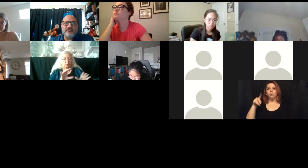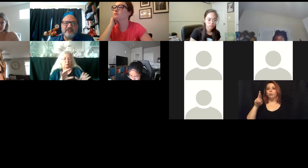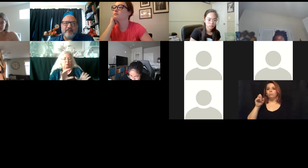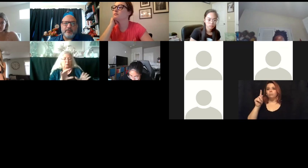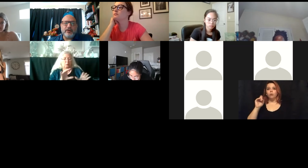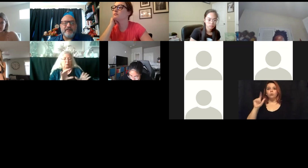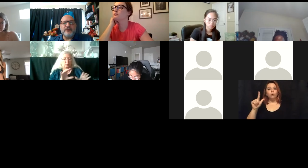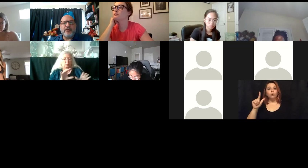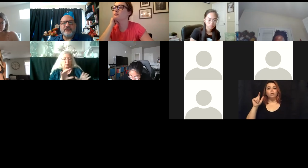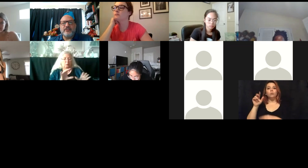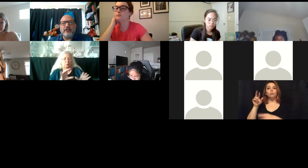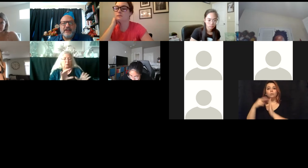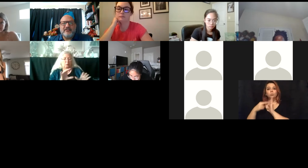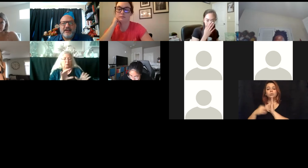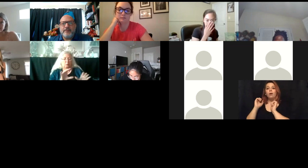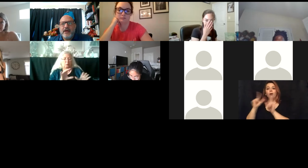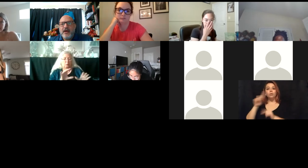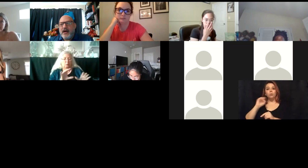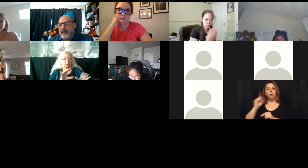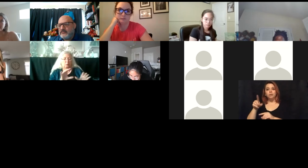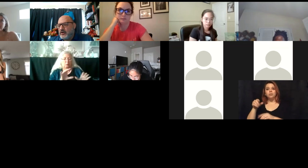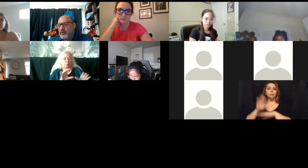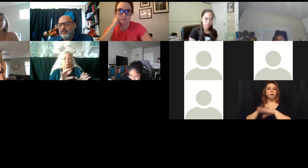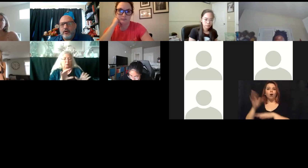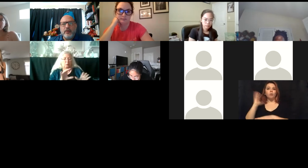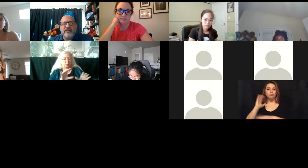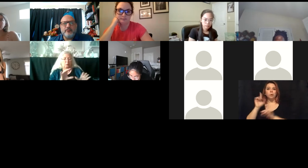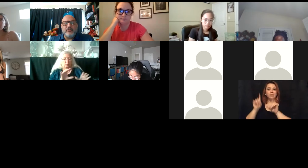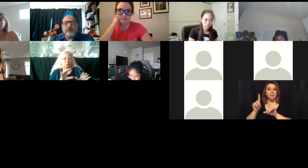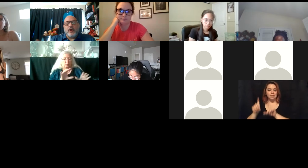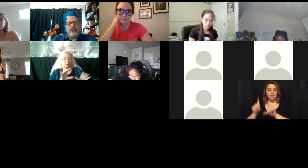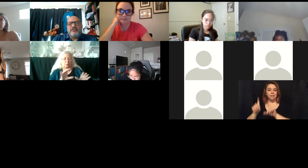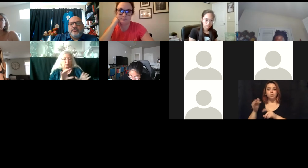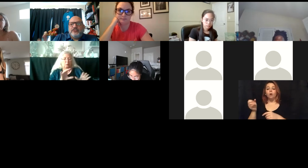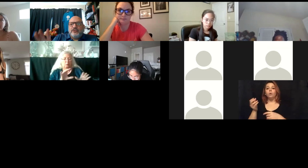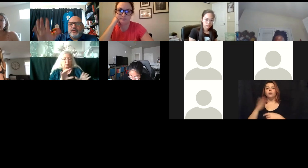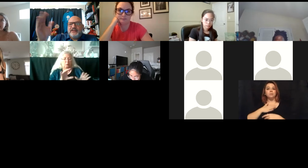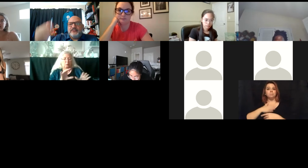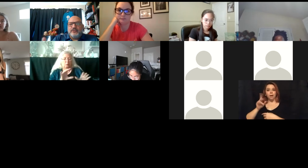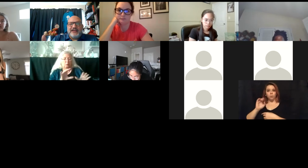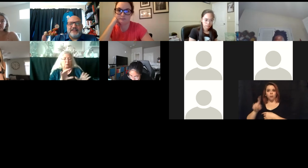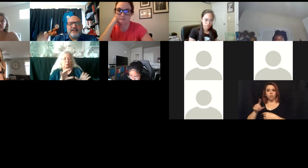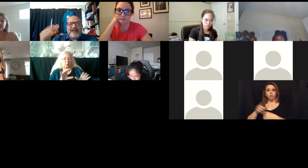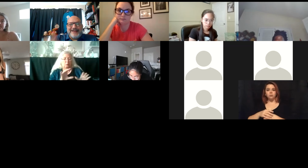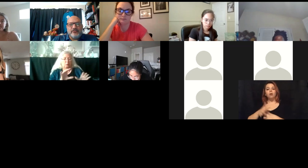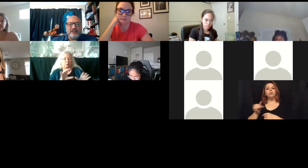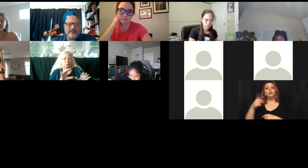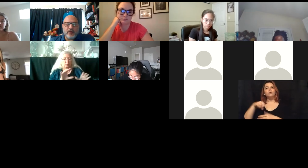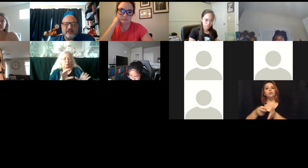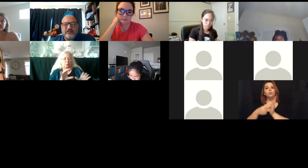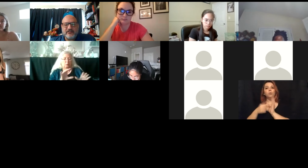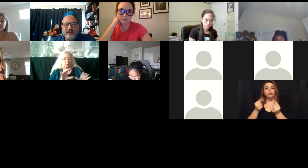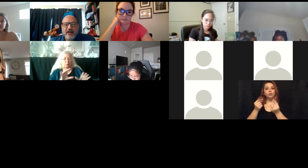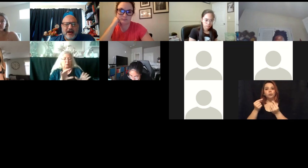these questions have been previous questions on the exam. So what you are going to be required to do is to take these, answer